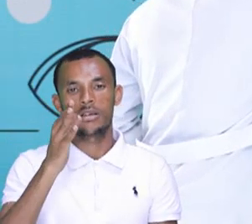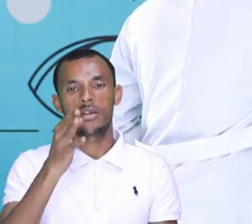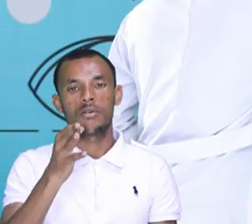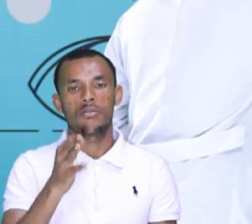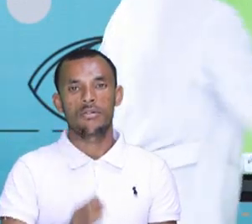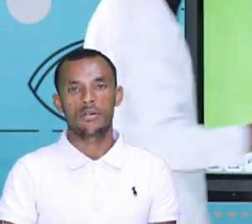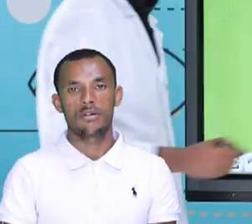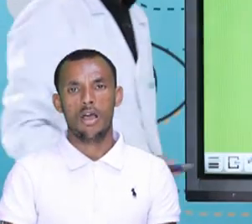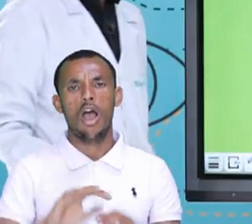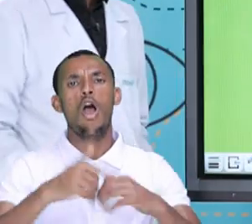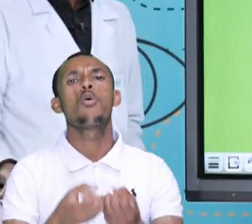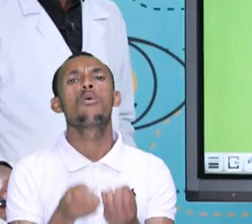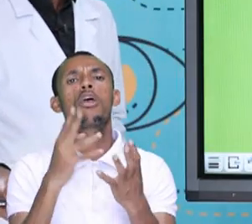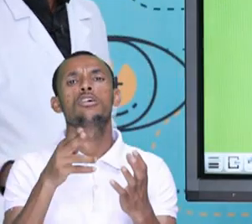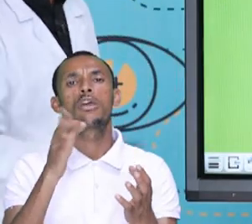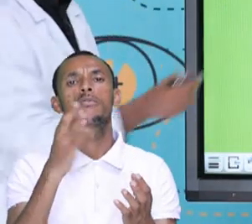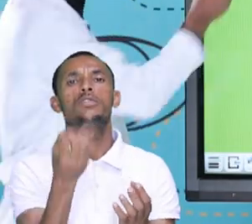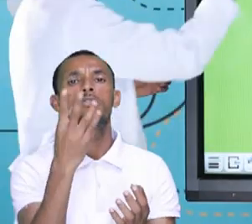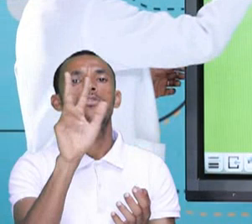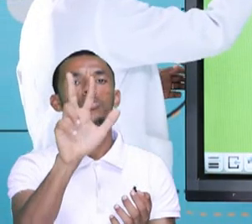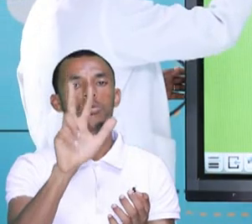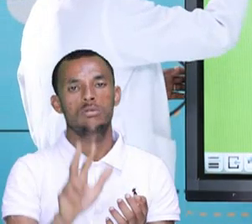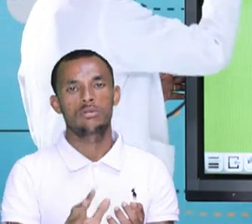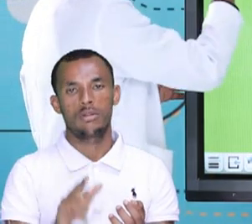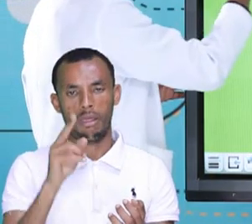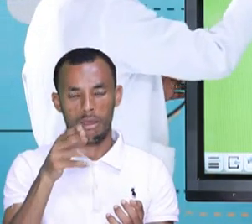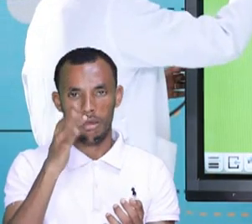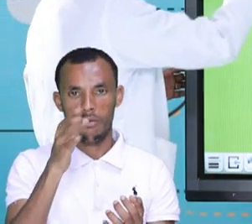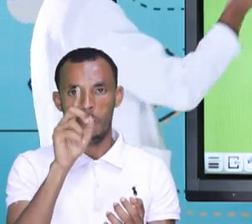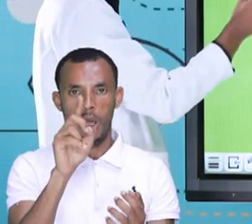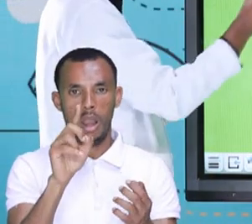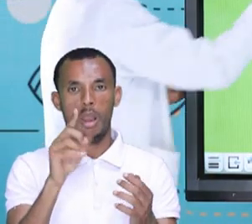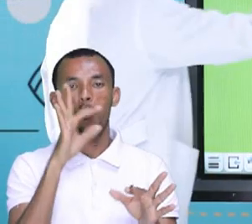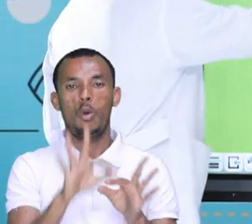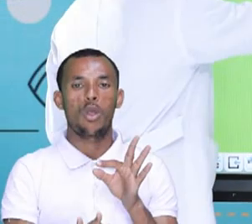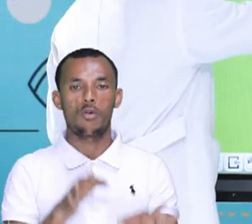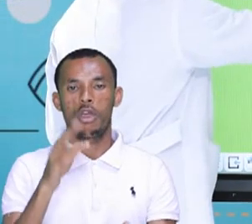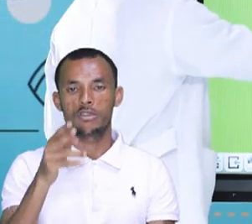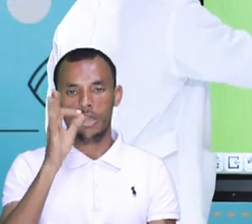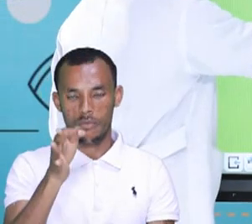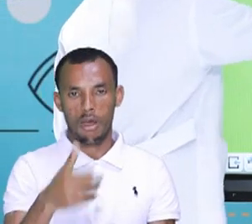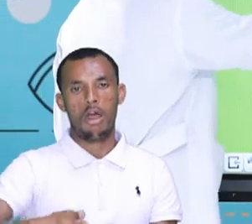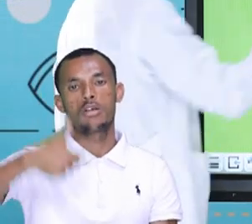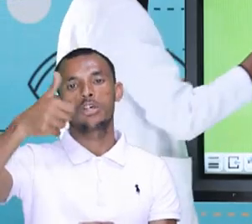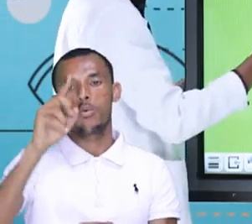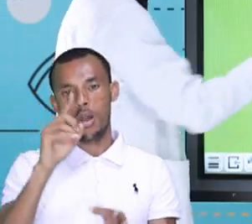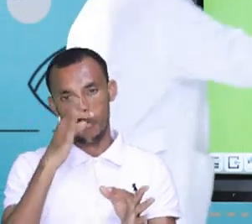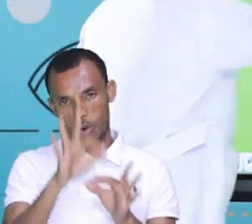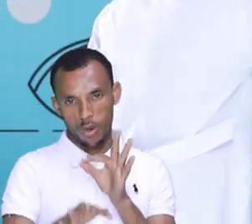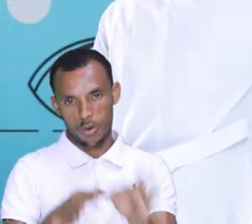HF. How many HF? 3 HF. Therefore, HF, one molecule. HF, another one